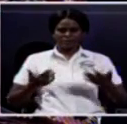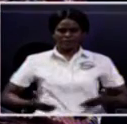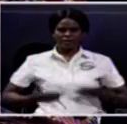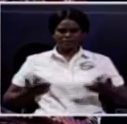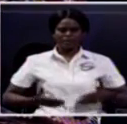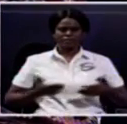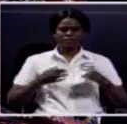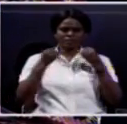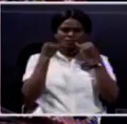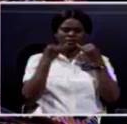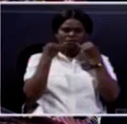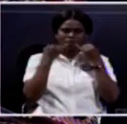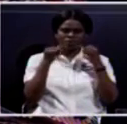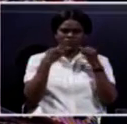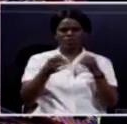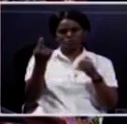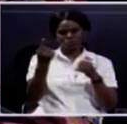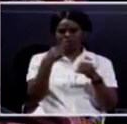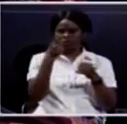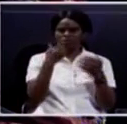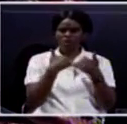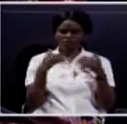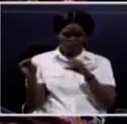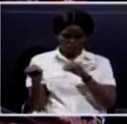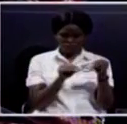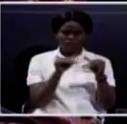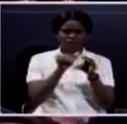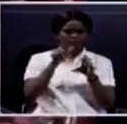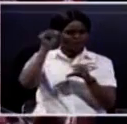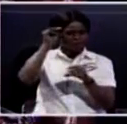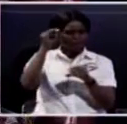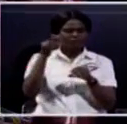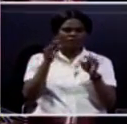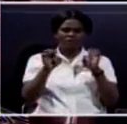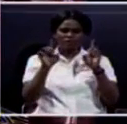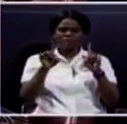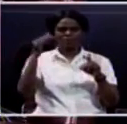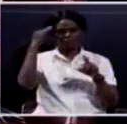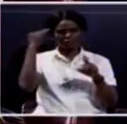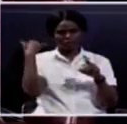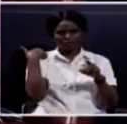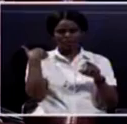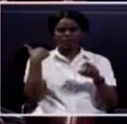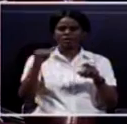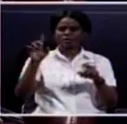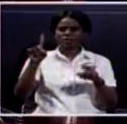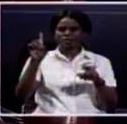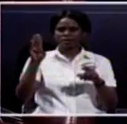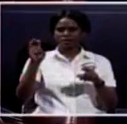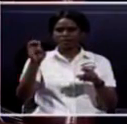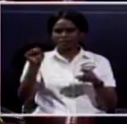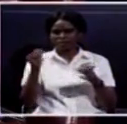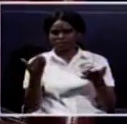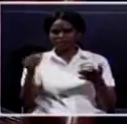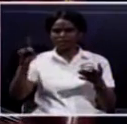be one of those who has moved in the Ministry of Education as head teacher, as I indicated, as DEBS, as